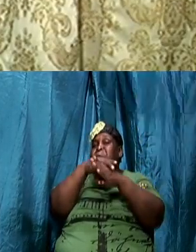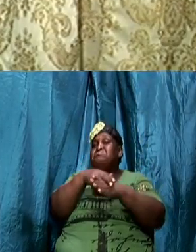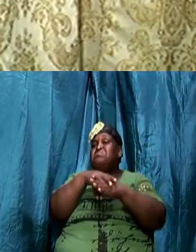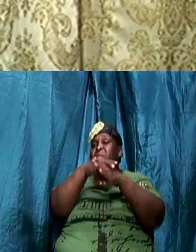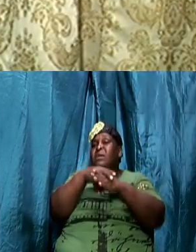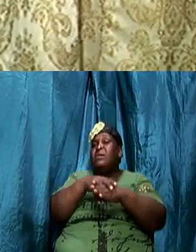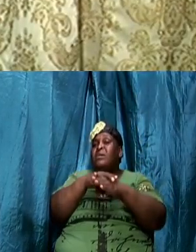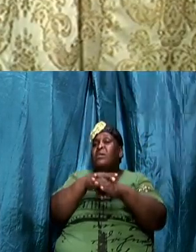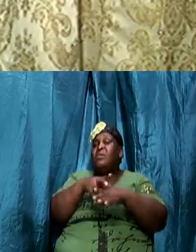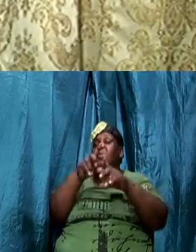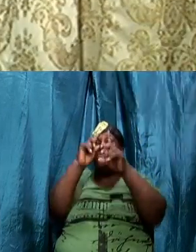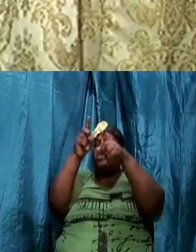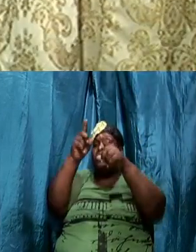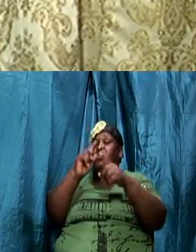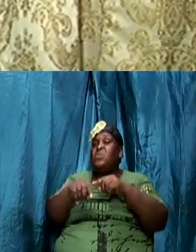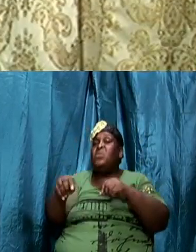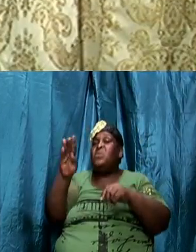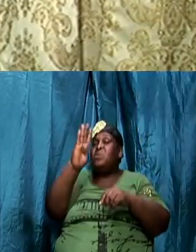to Balak.